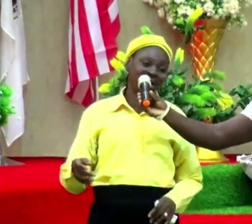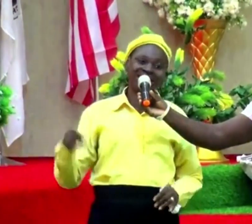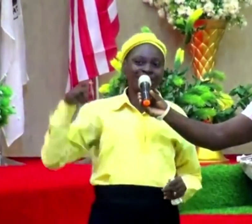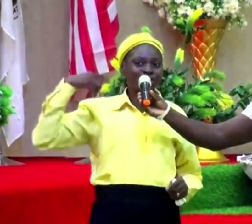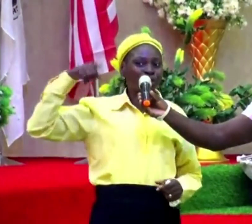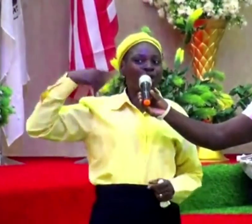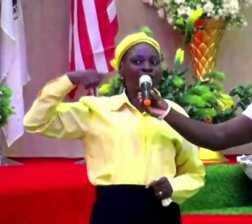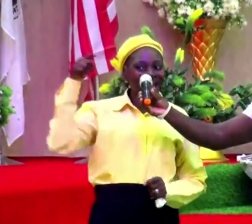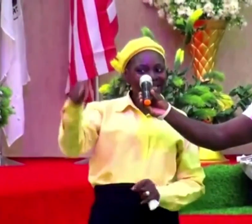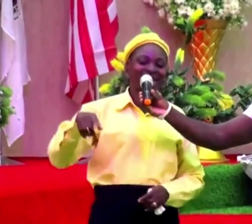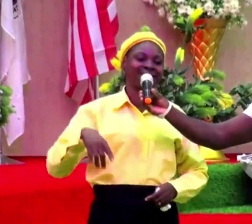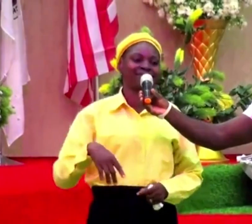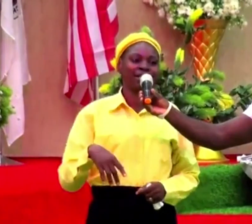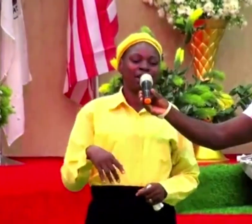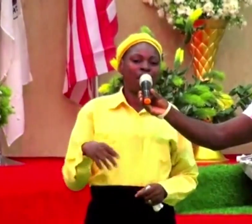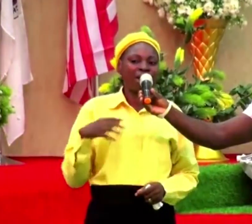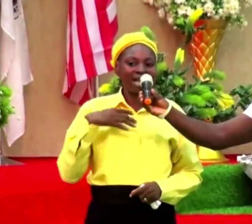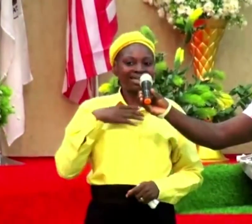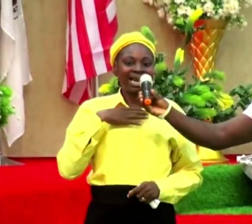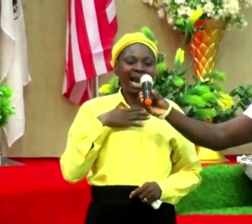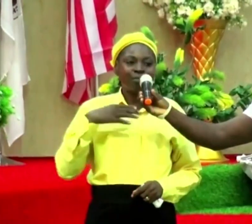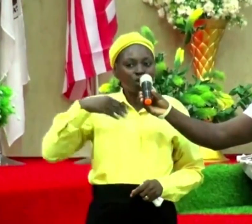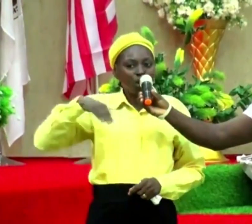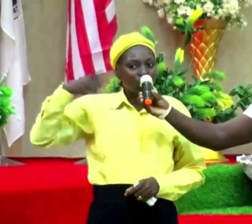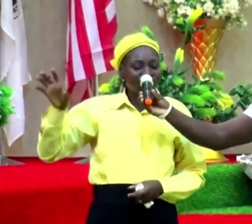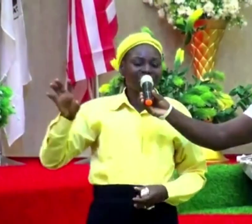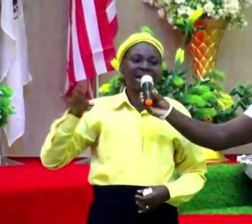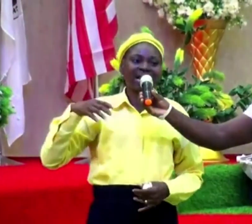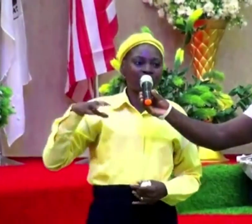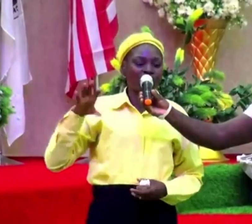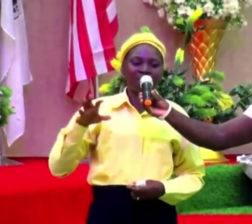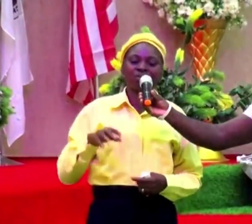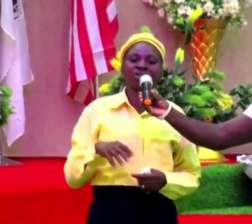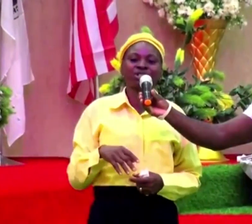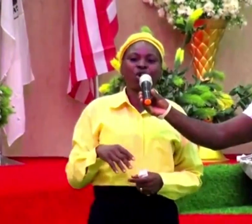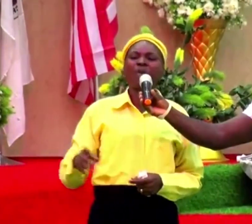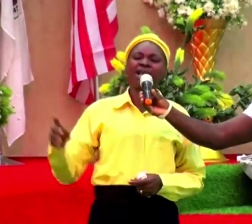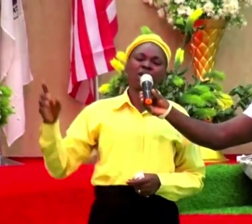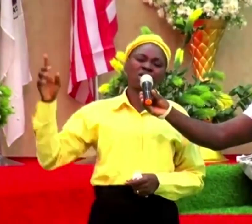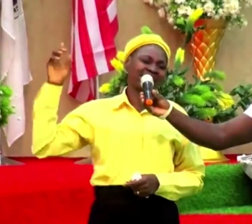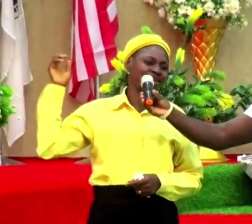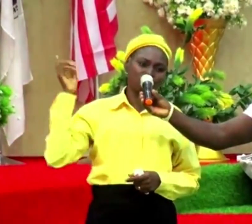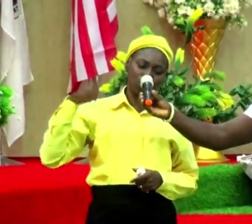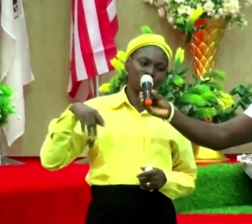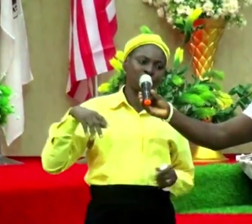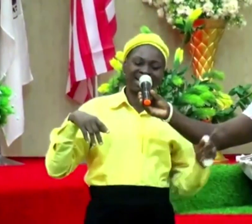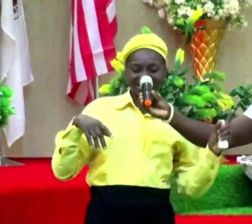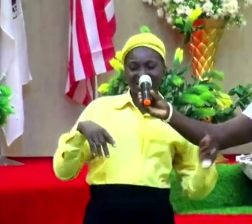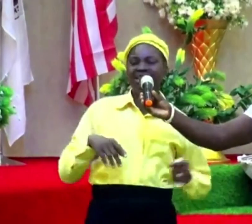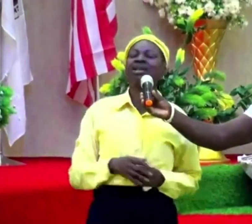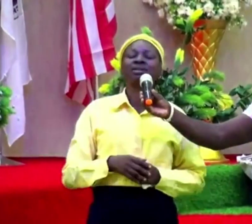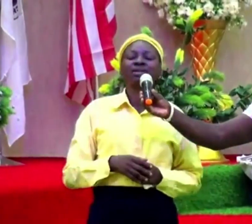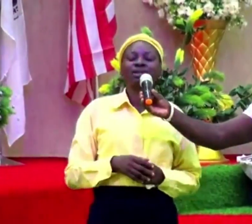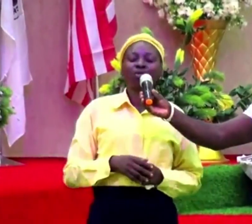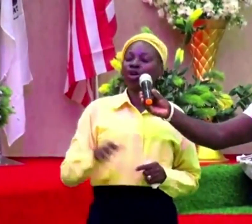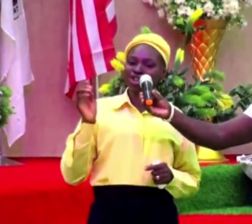gan sin ma se fi opolo get e ni omo yen je aburo oko mi ara won omo baba won ni omo yen loko send owo ba se